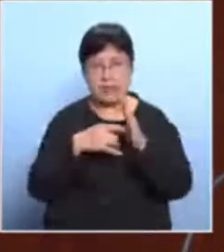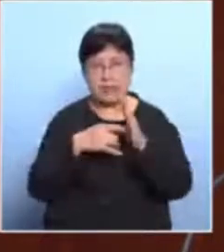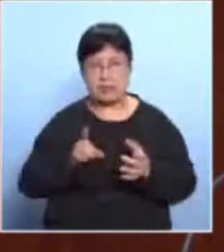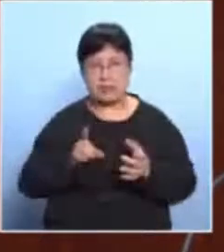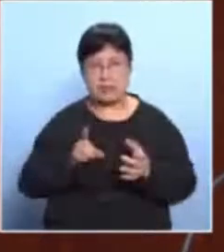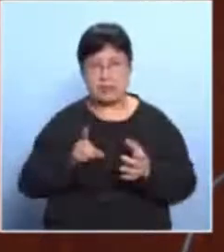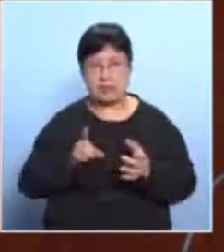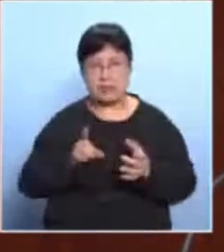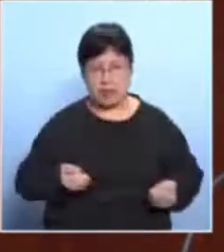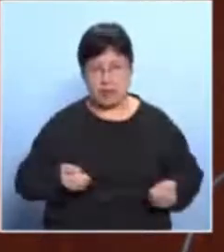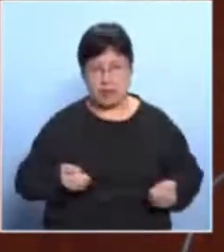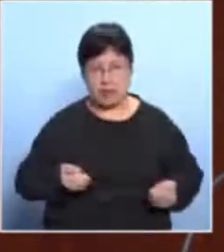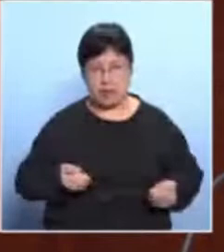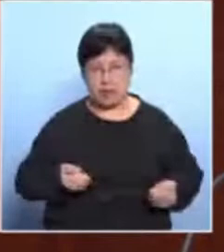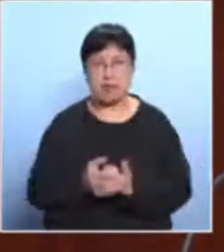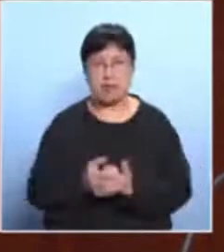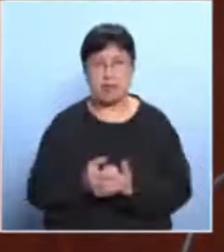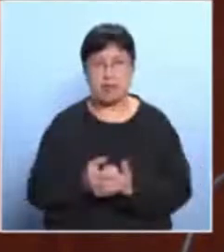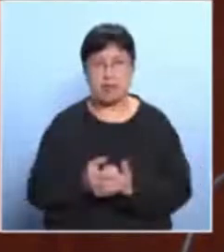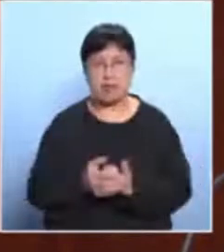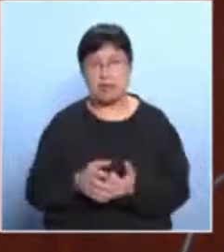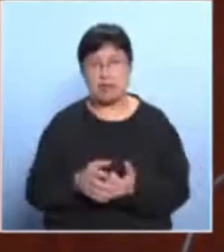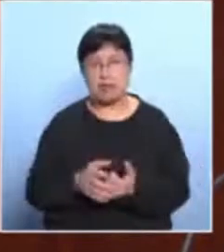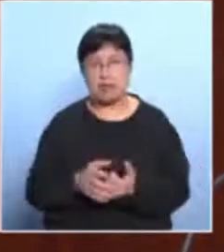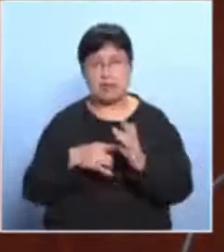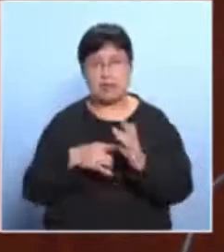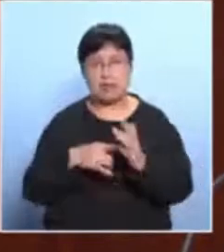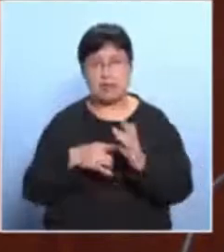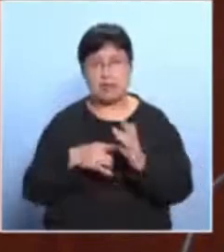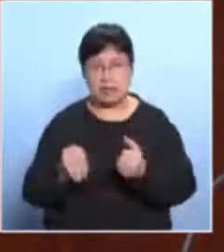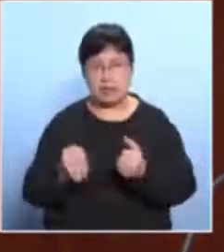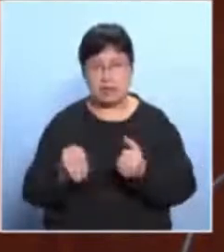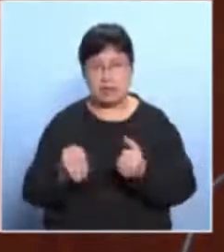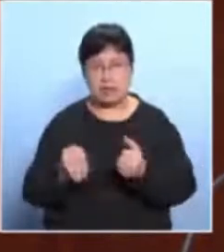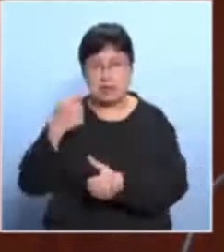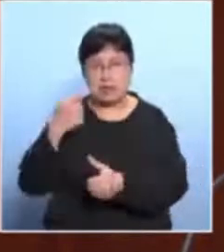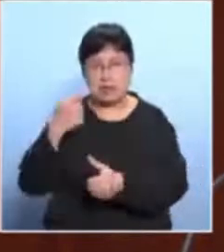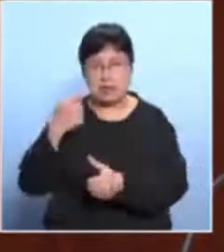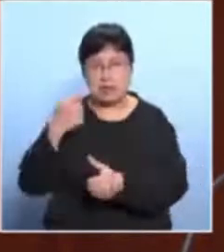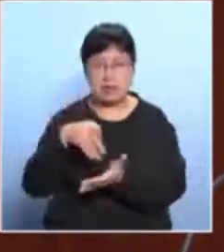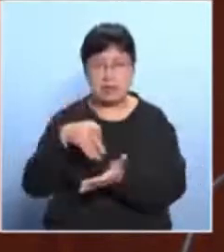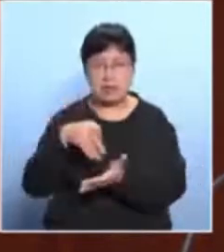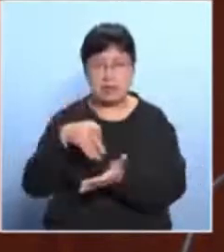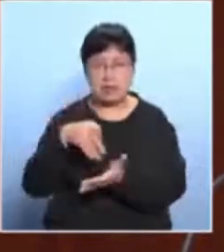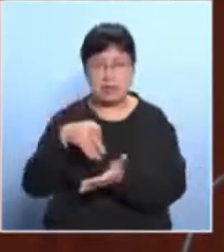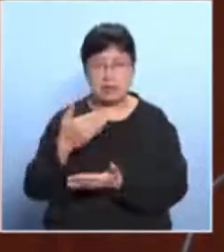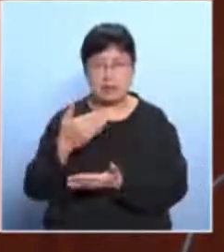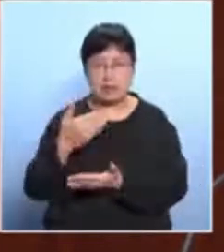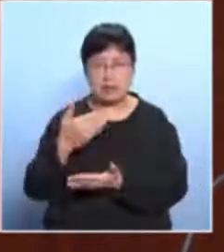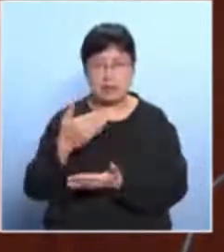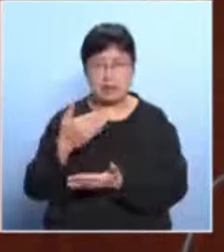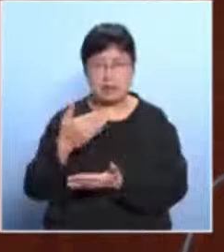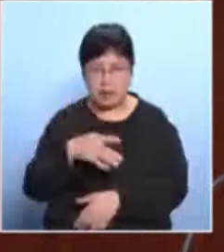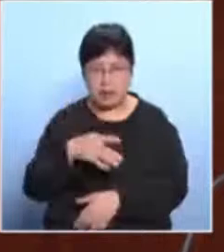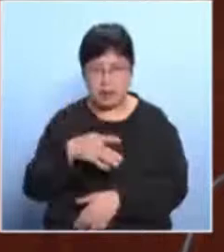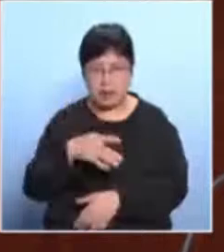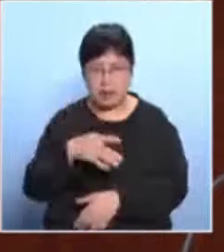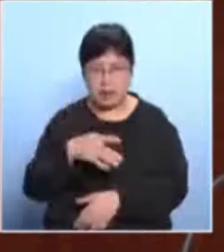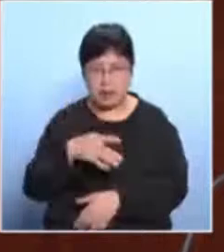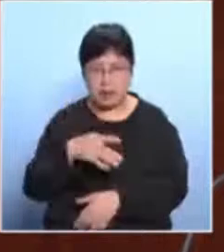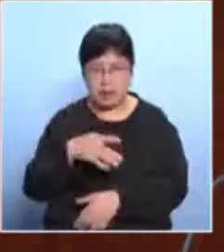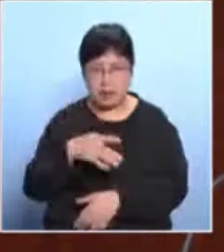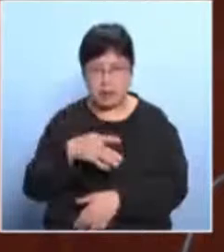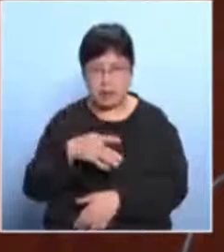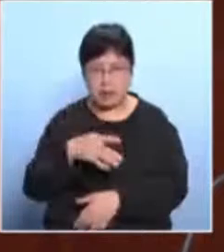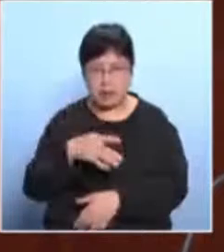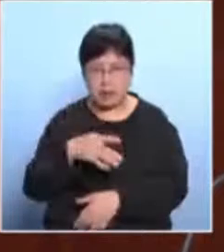The first registration tax concession arrangements for electric vehicles have borne fruit. Over 60% of newly registered